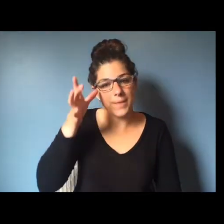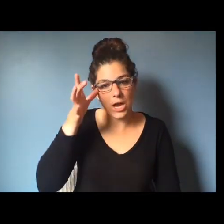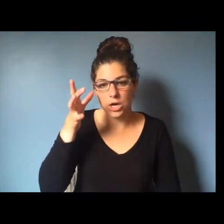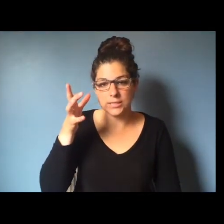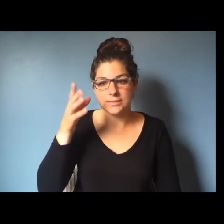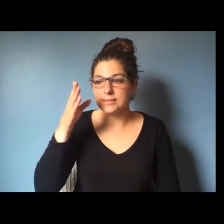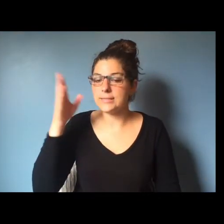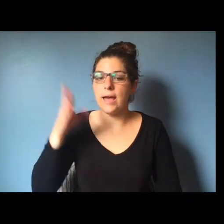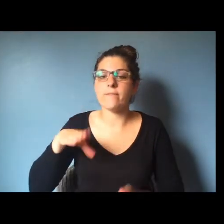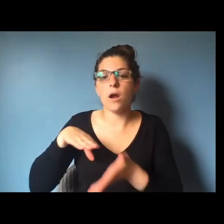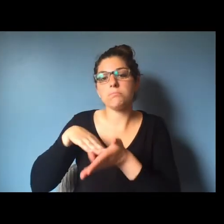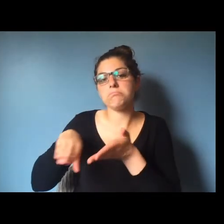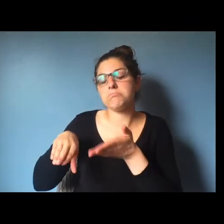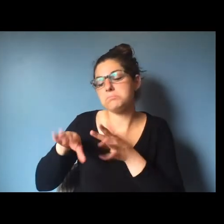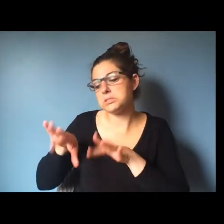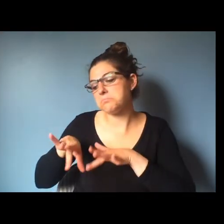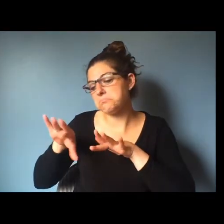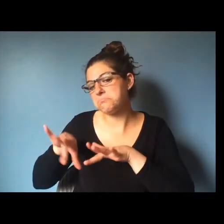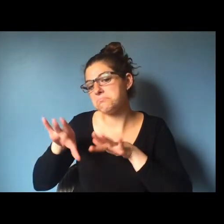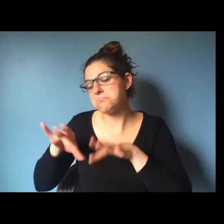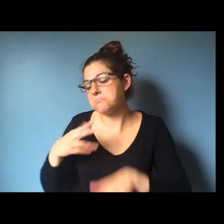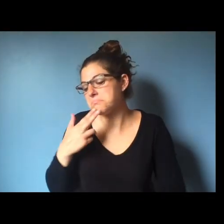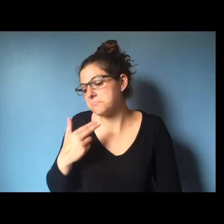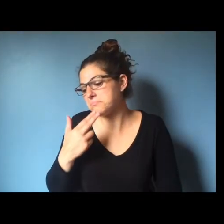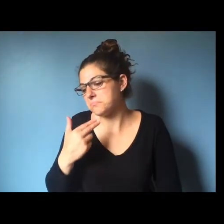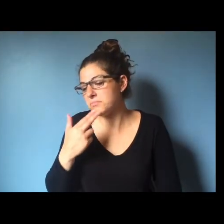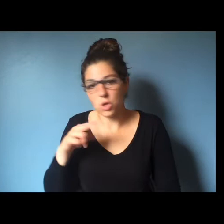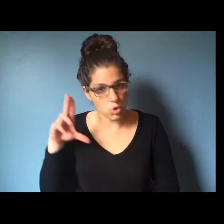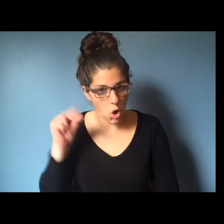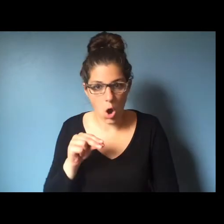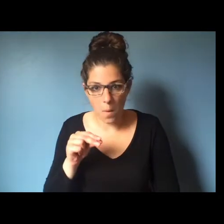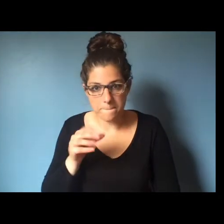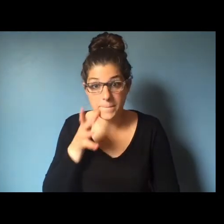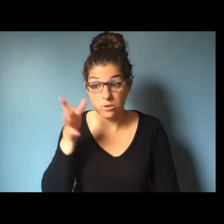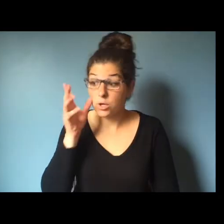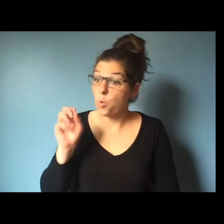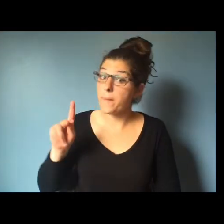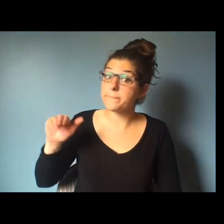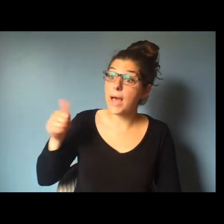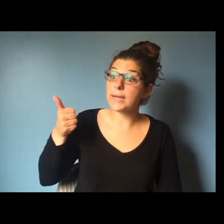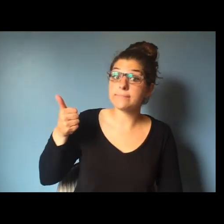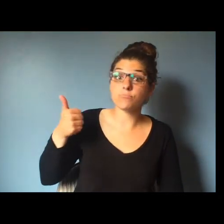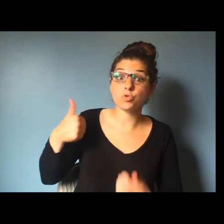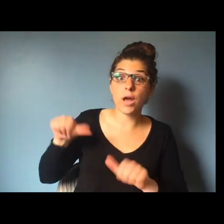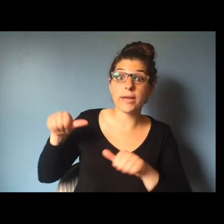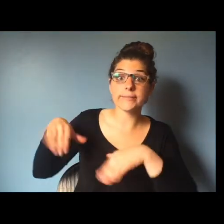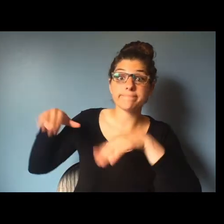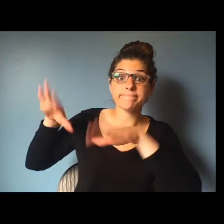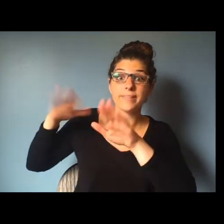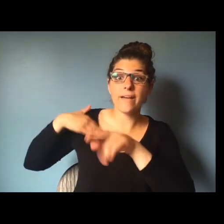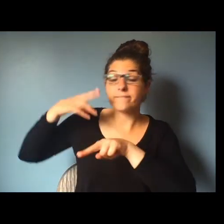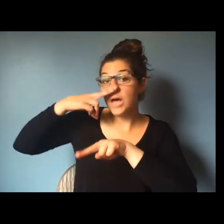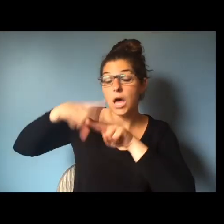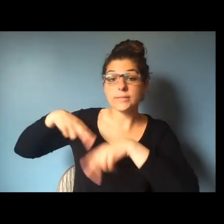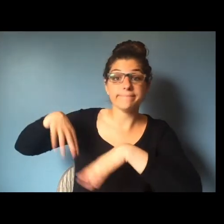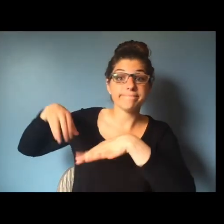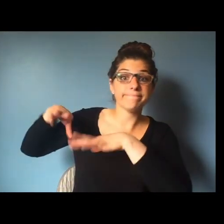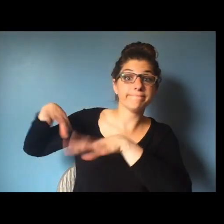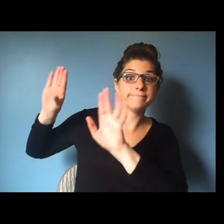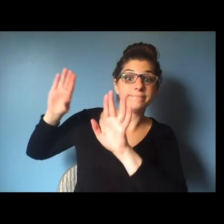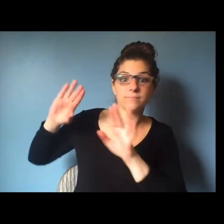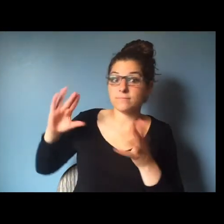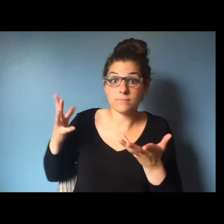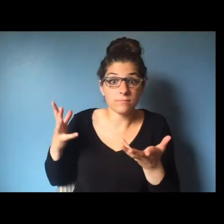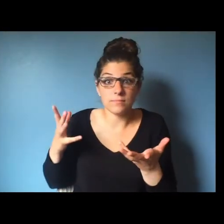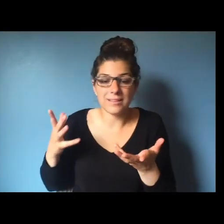ever say, oh, well, you know, you only have one hand, maybe you shouldn't. No, they were always like, okay, bye, like go try it. Have fun at tryouts. Like, it is